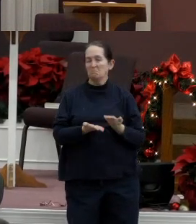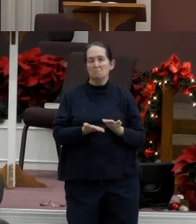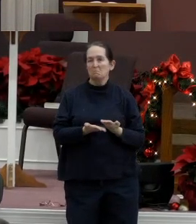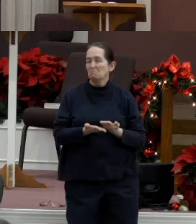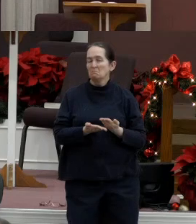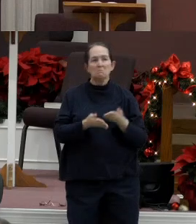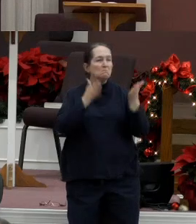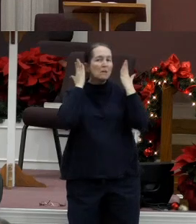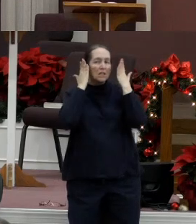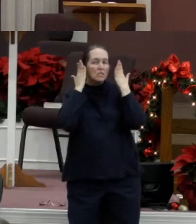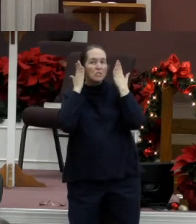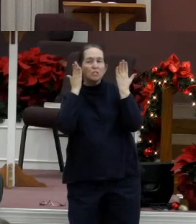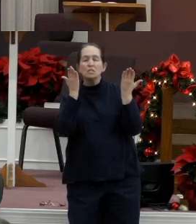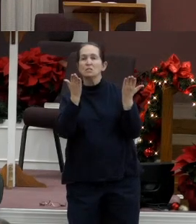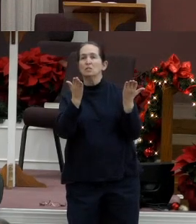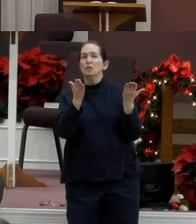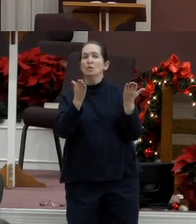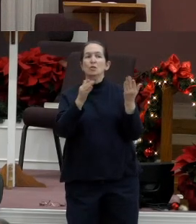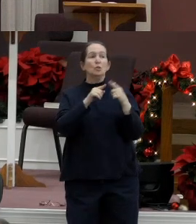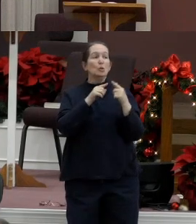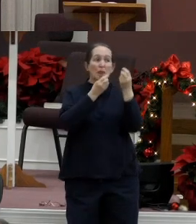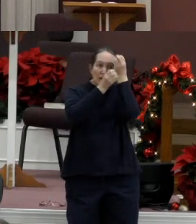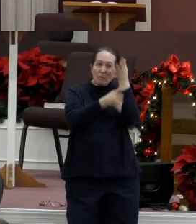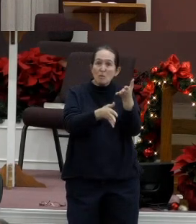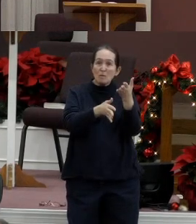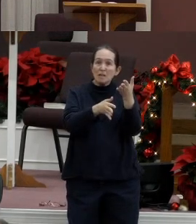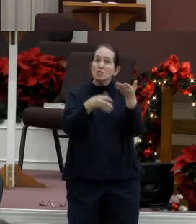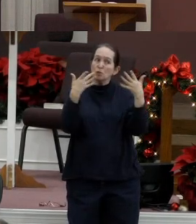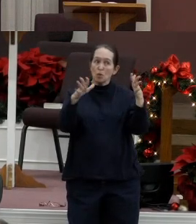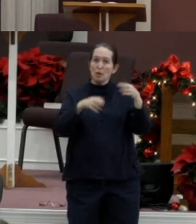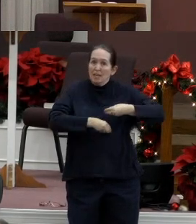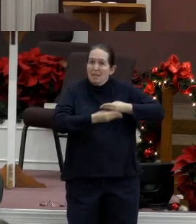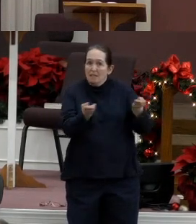didn't even pay attention to the information that he was given